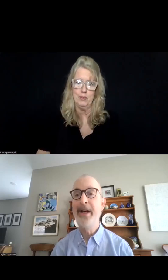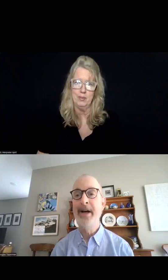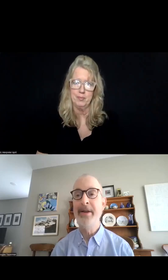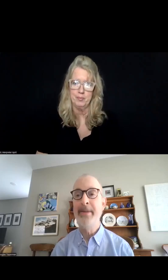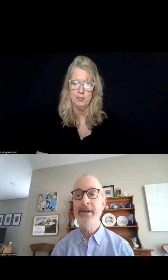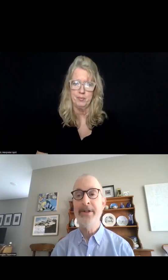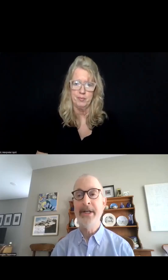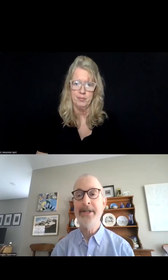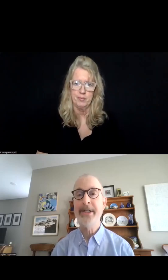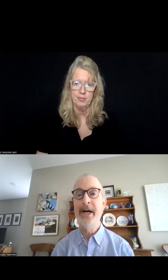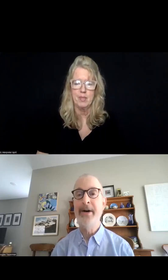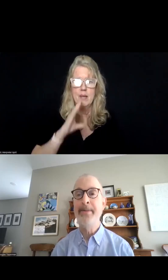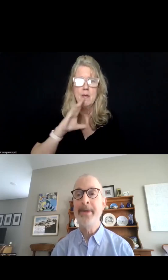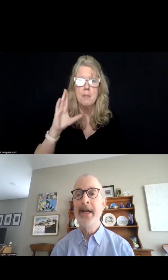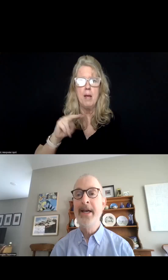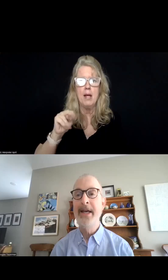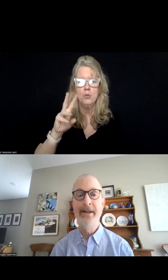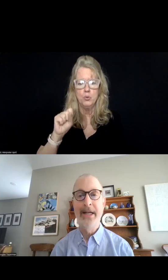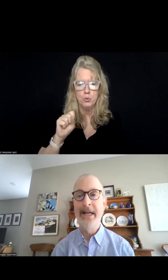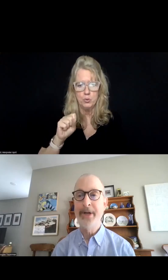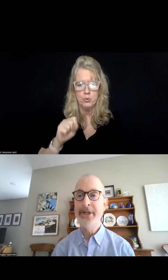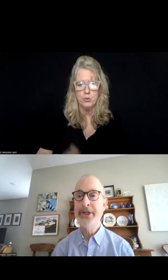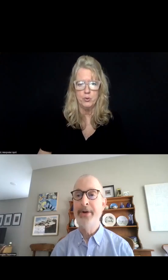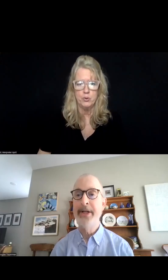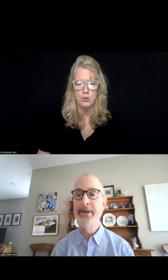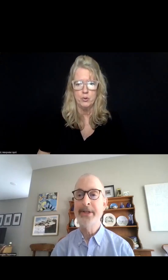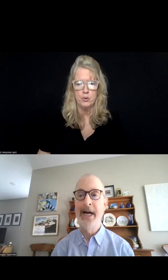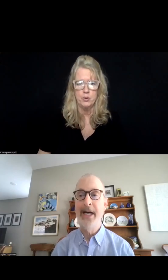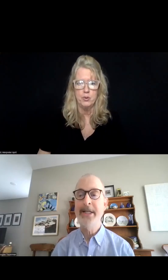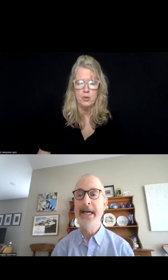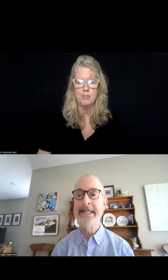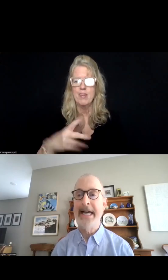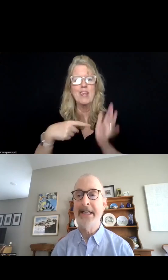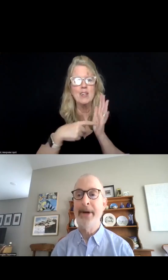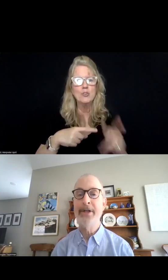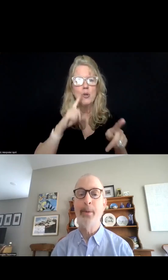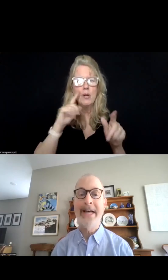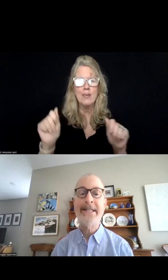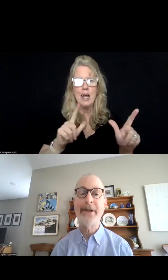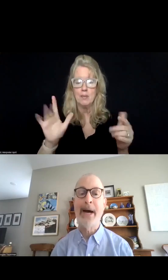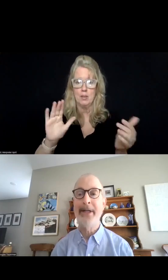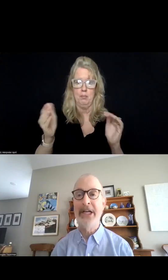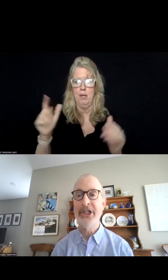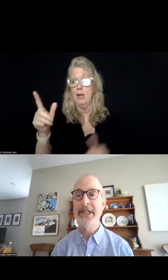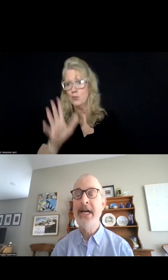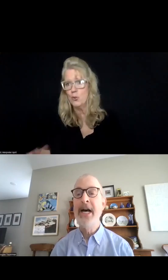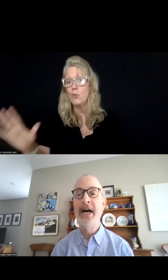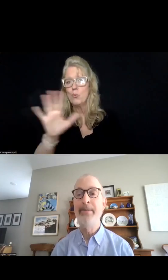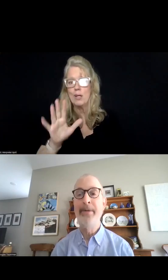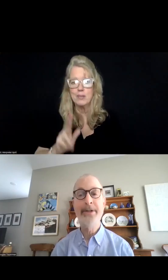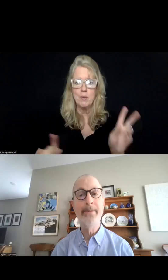However, the bad news is, and that was also shown in those slides, is that compared to the rest of the